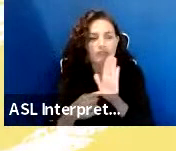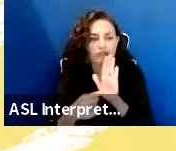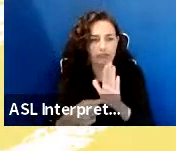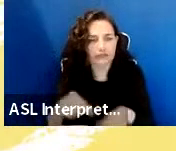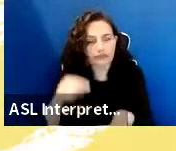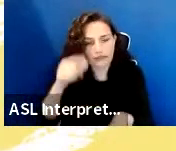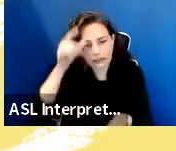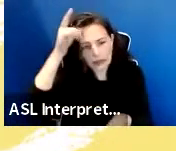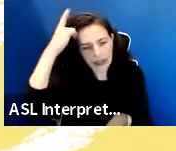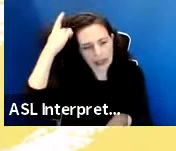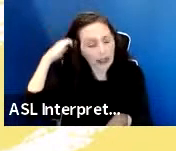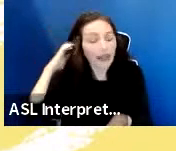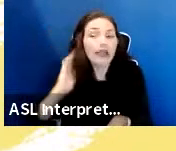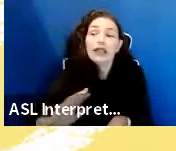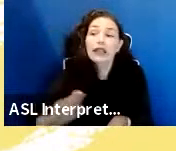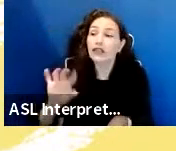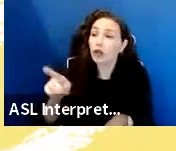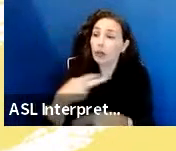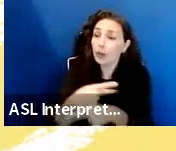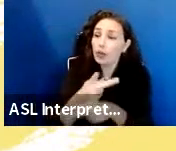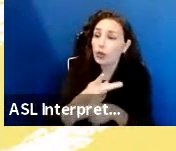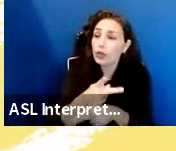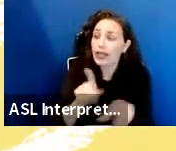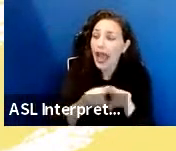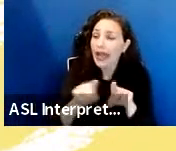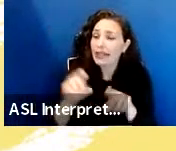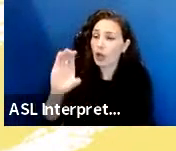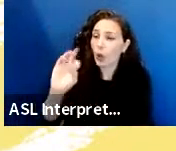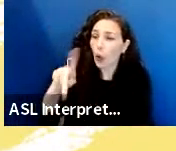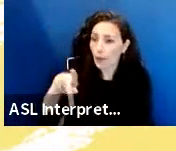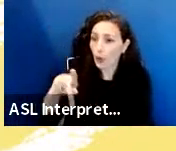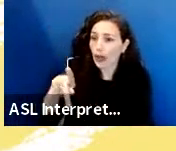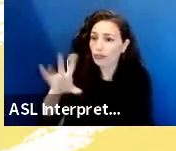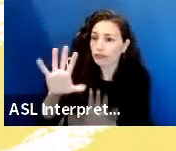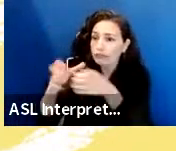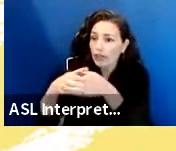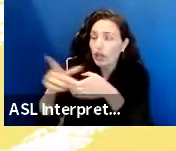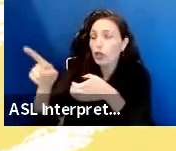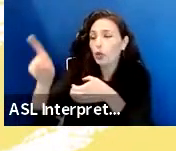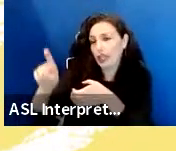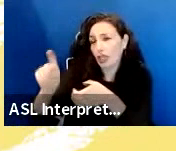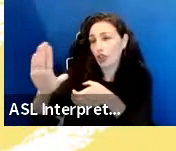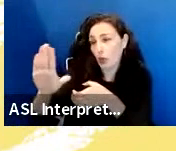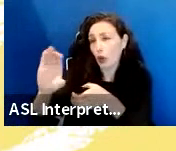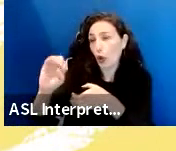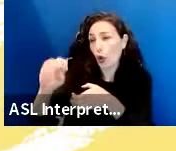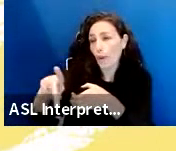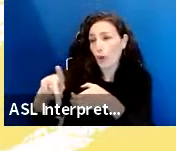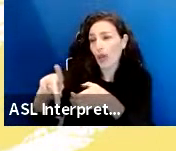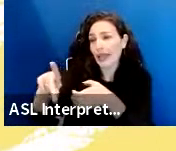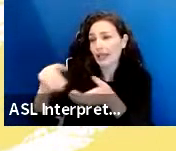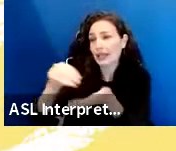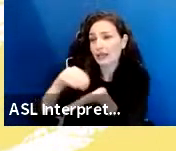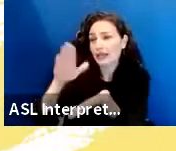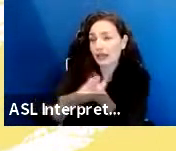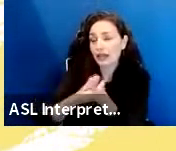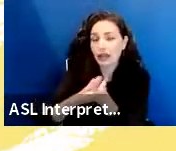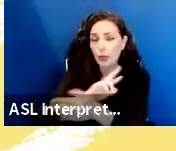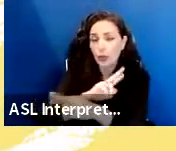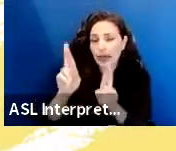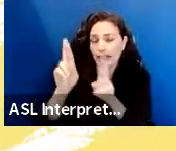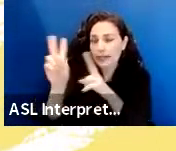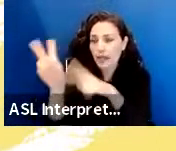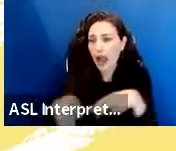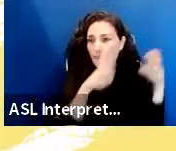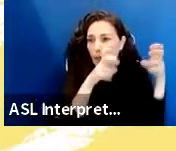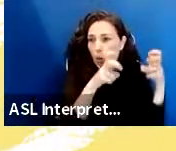are producing as a corporate entity, then you're going to have those corporate formation documents handy to upload to the website. And